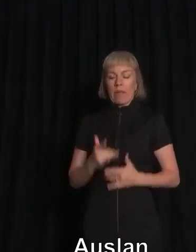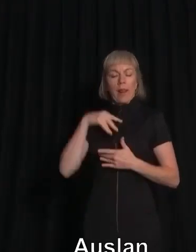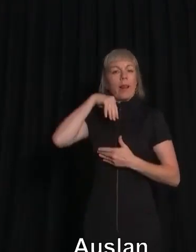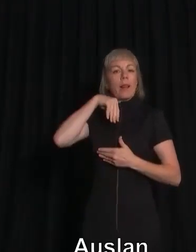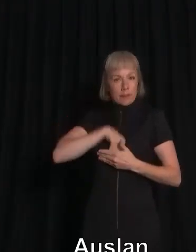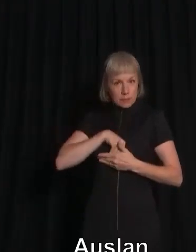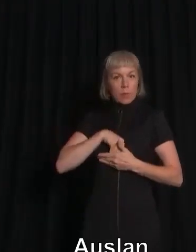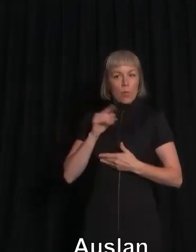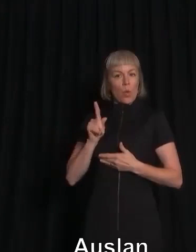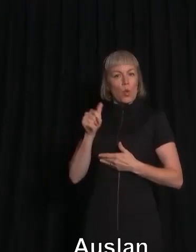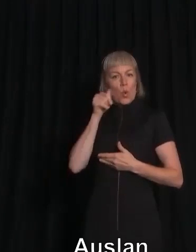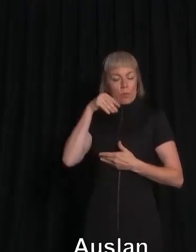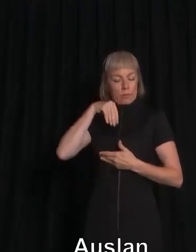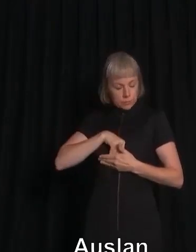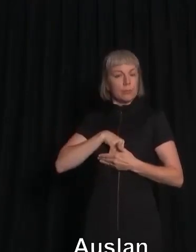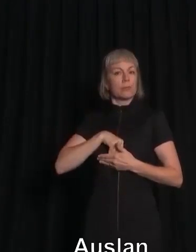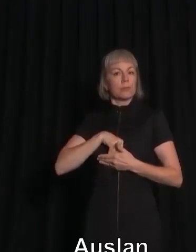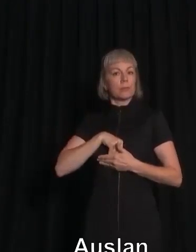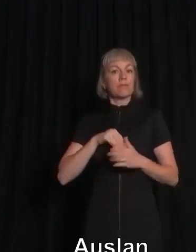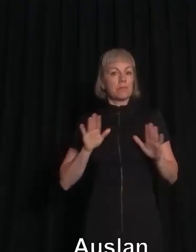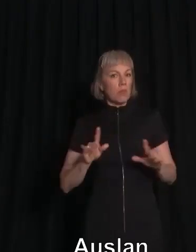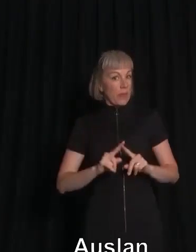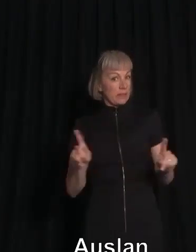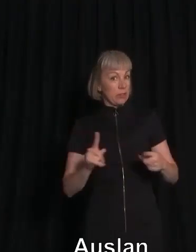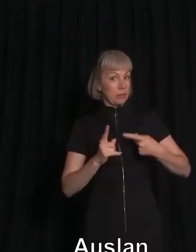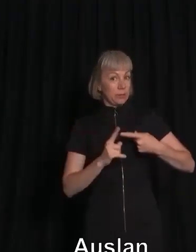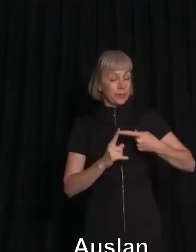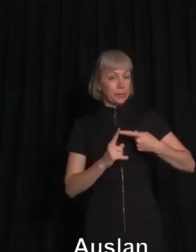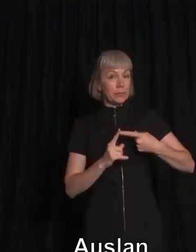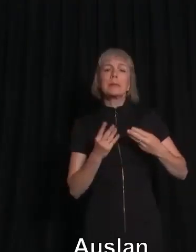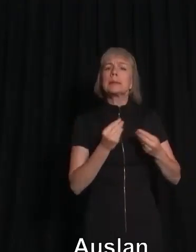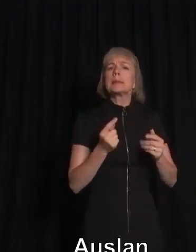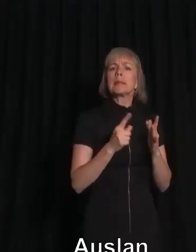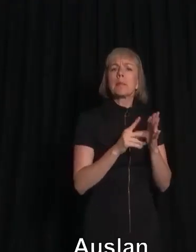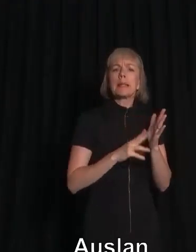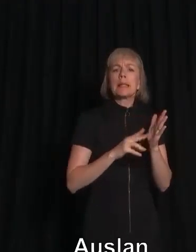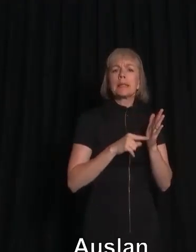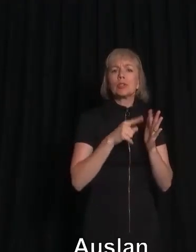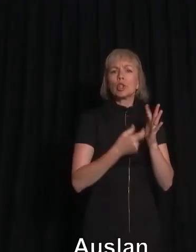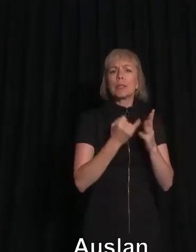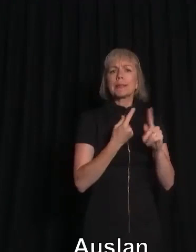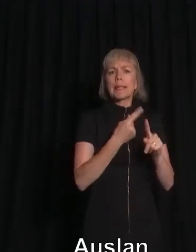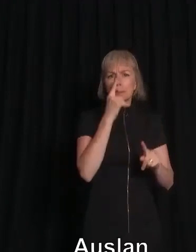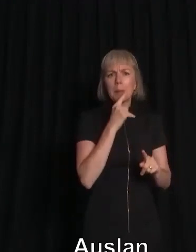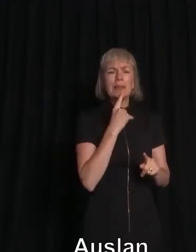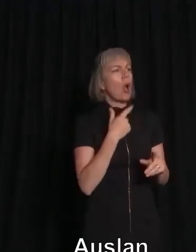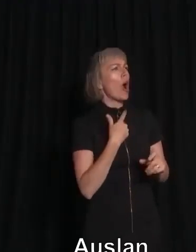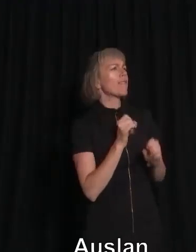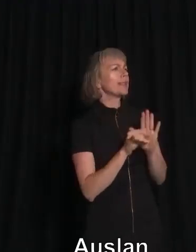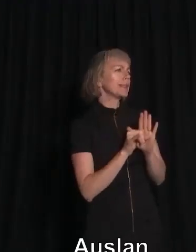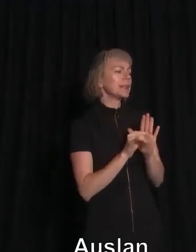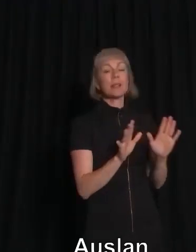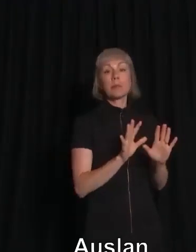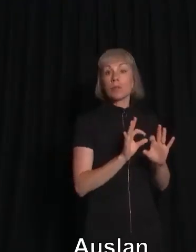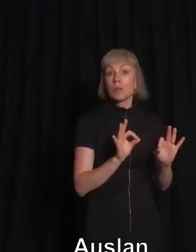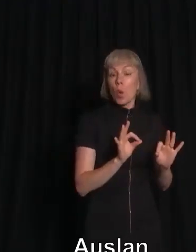So that's item number 1. So intersex usually, I mean, there are intersex people who would say, I have an intersex identity, but there's very, very few. Intersex people usually would say,